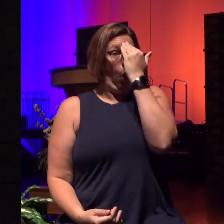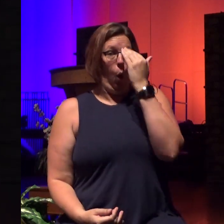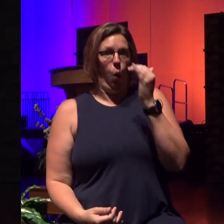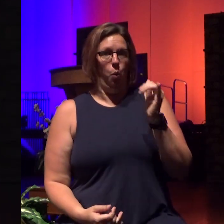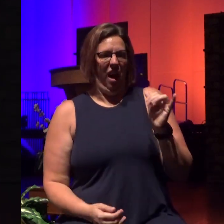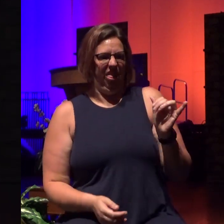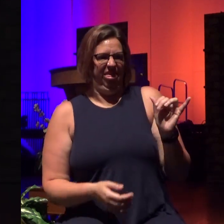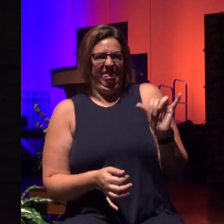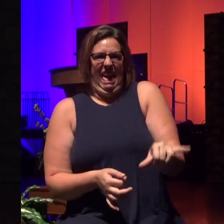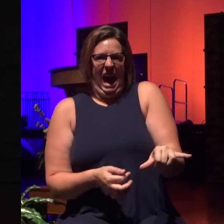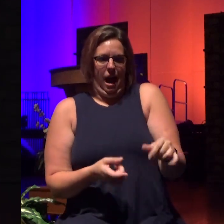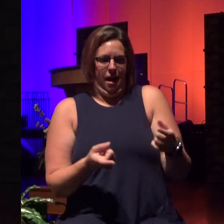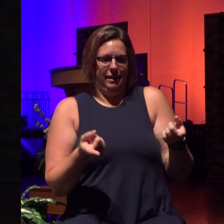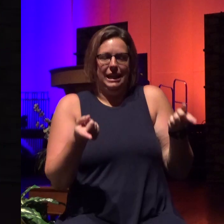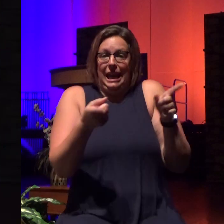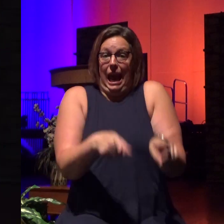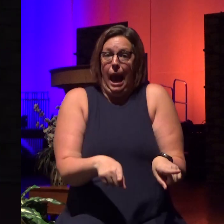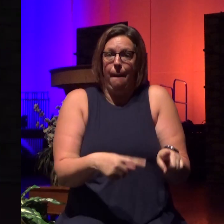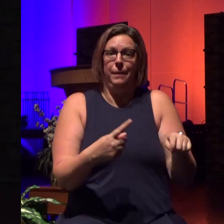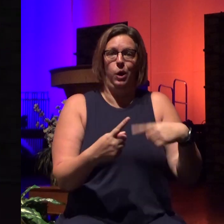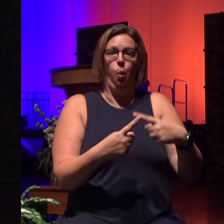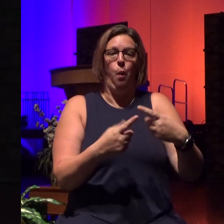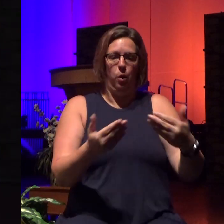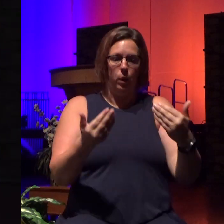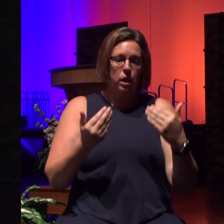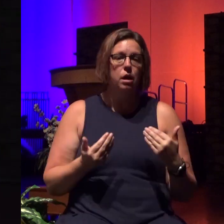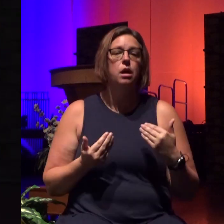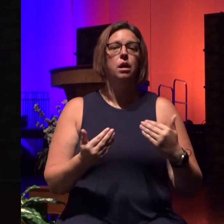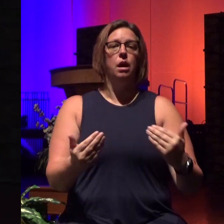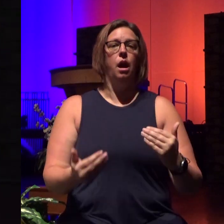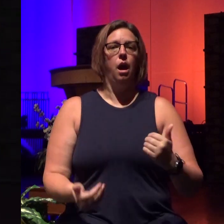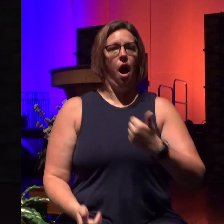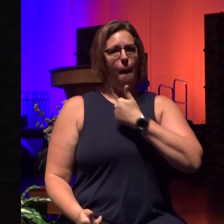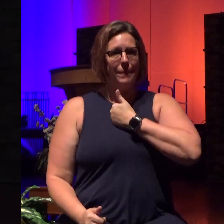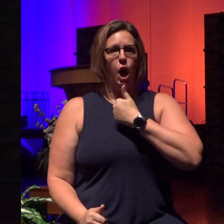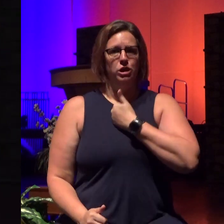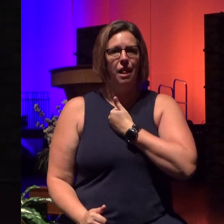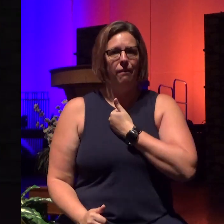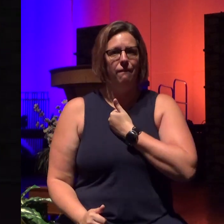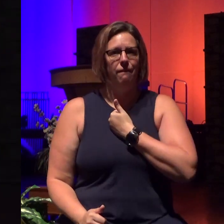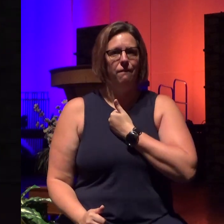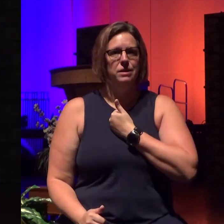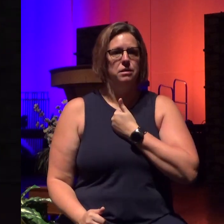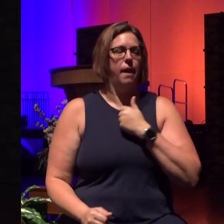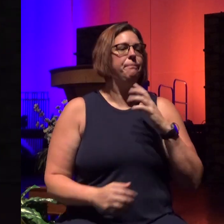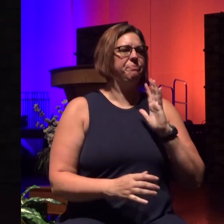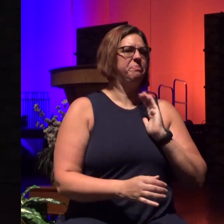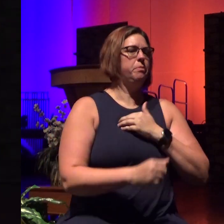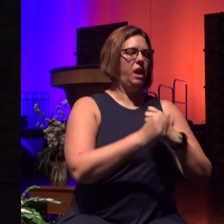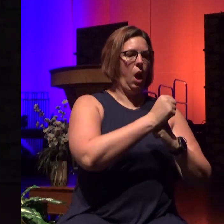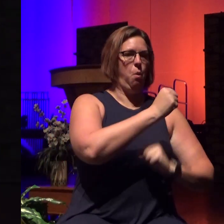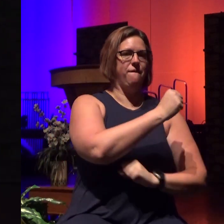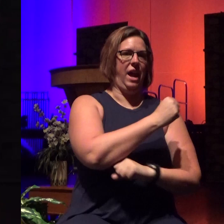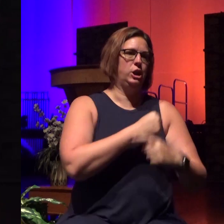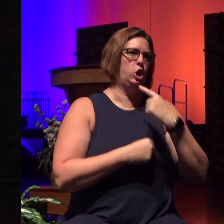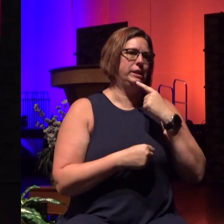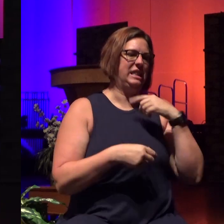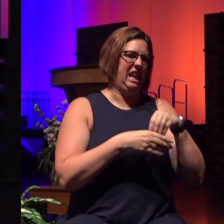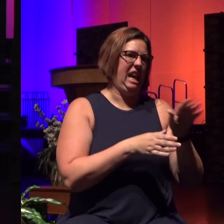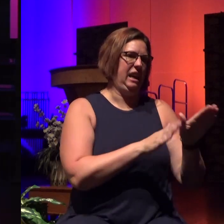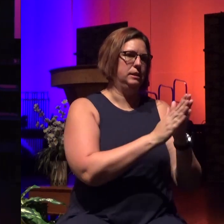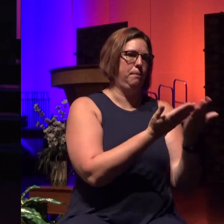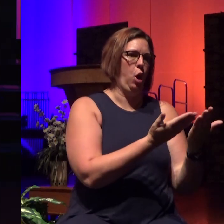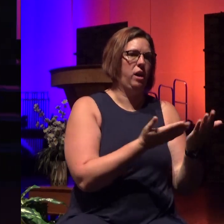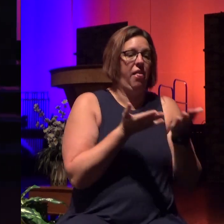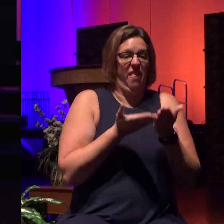happen when we step into being our authentic self. Our founder, Ernest Holmes, says it like this in his book, This Thing Called You.